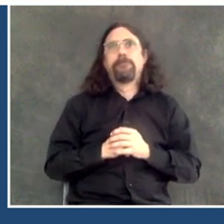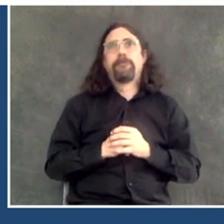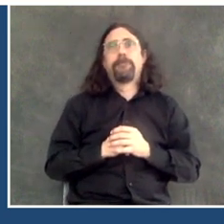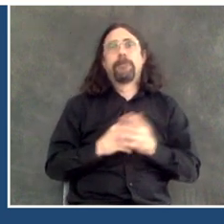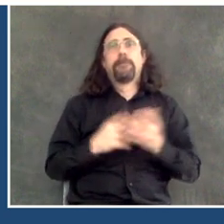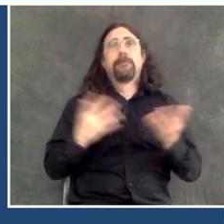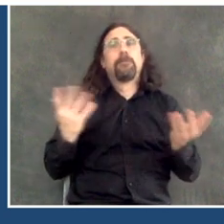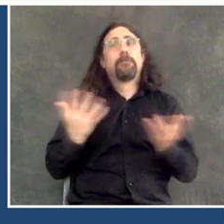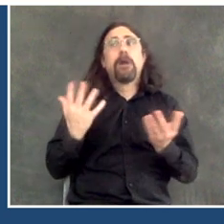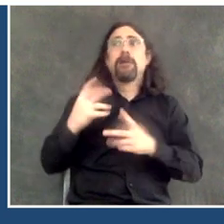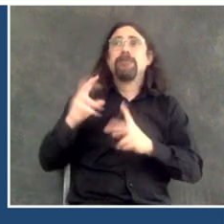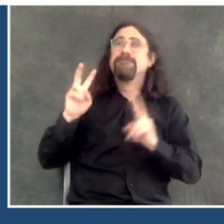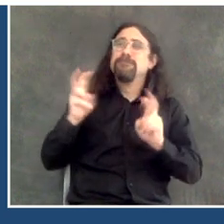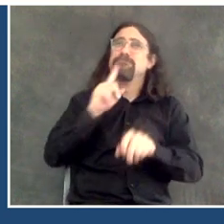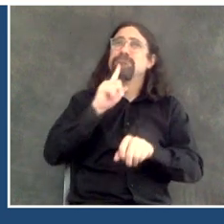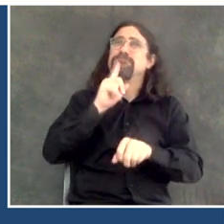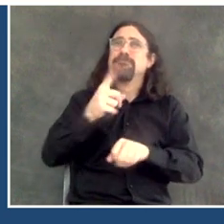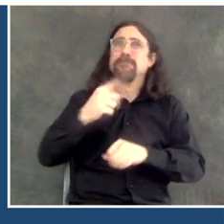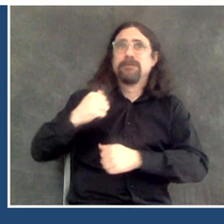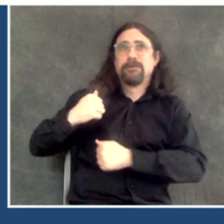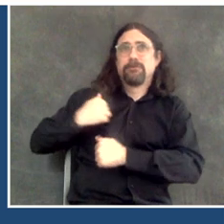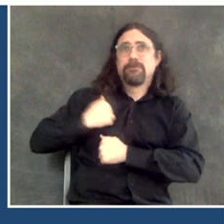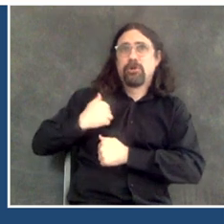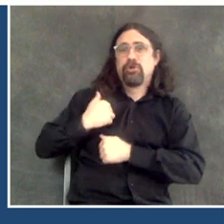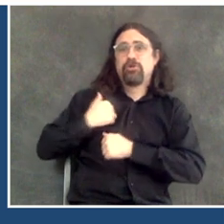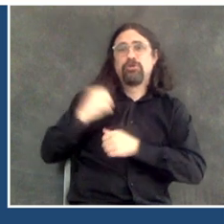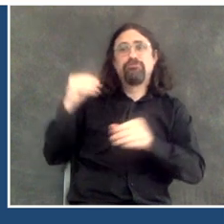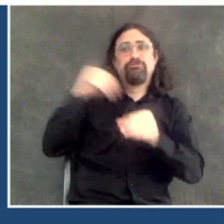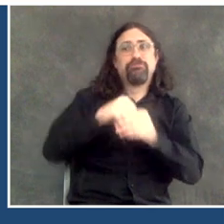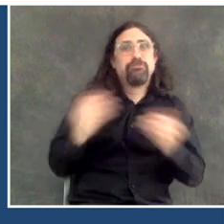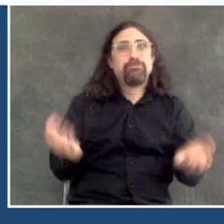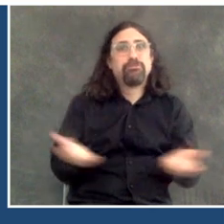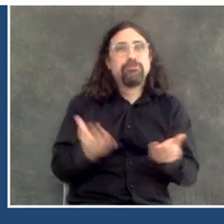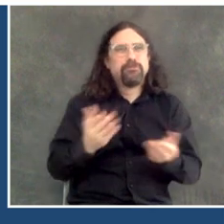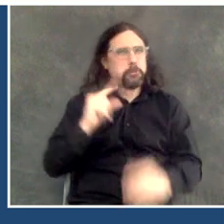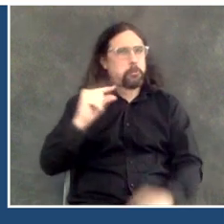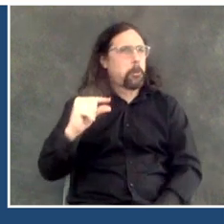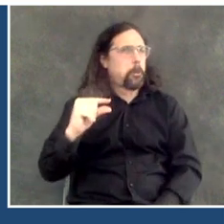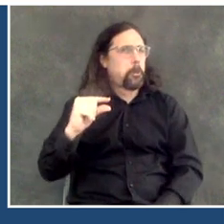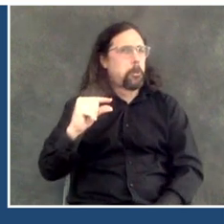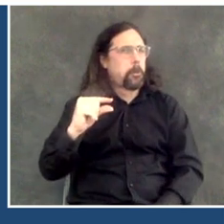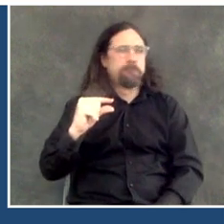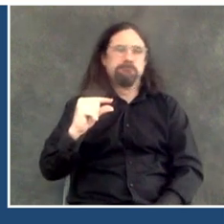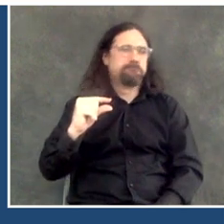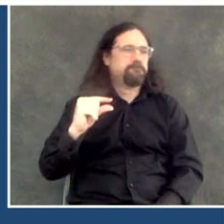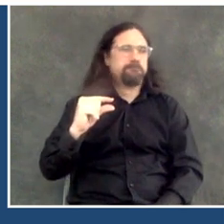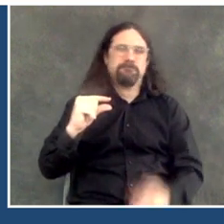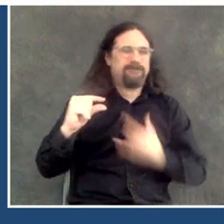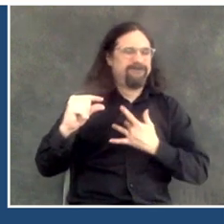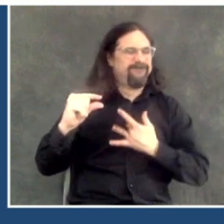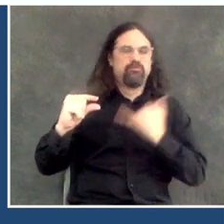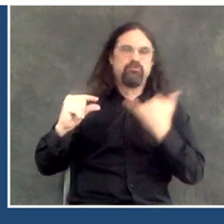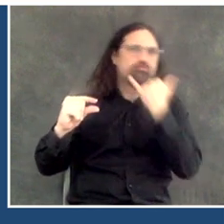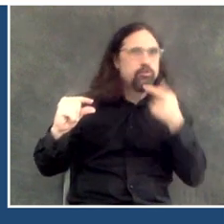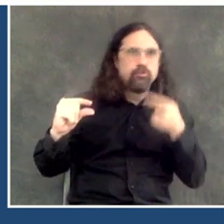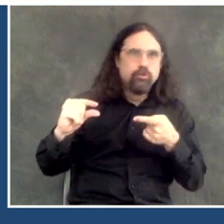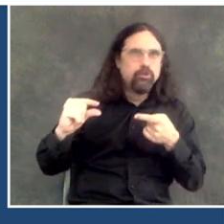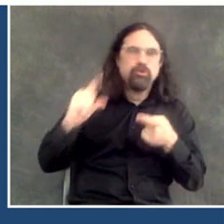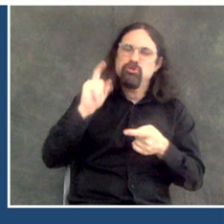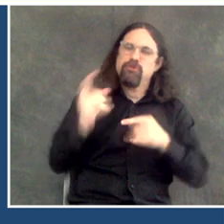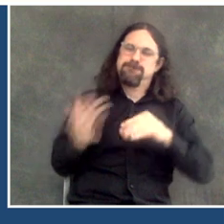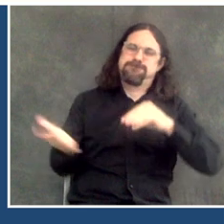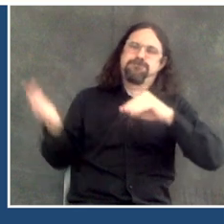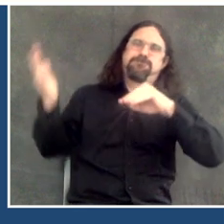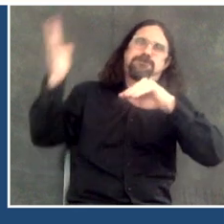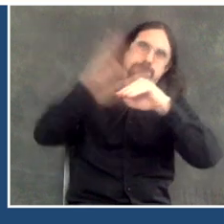the tens of thousands of medical personnel who are part of our military and our reserves, they have not been called up to action across the board.